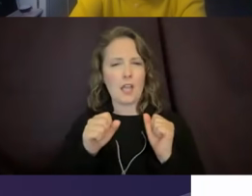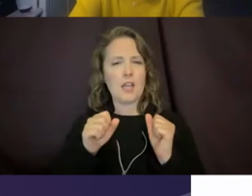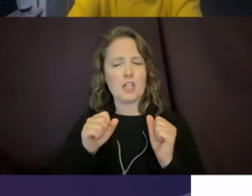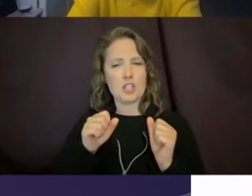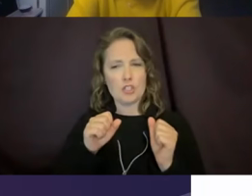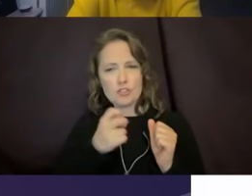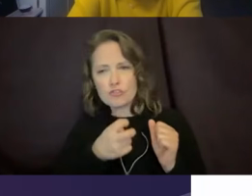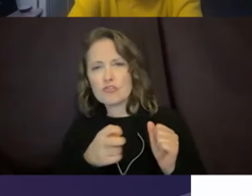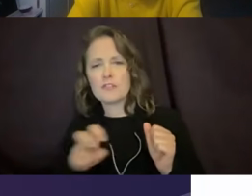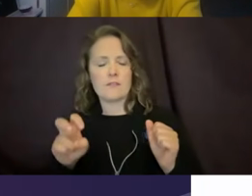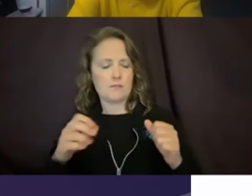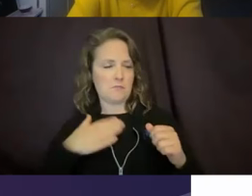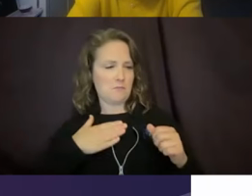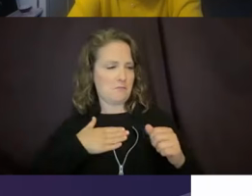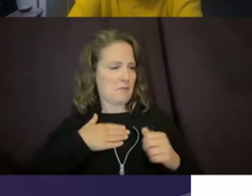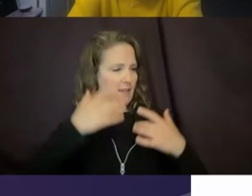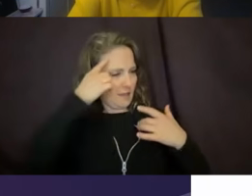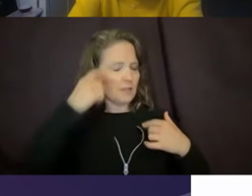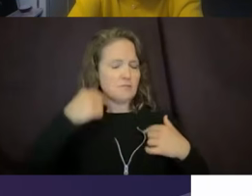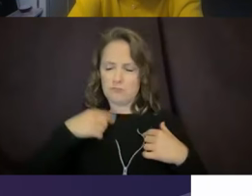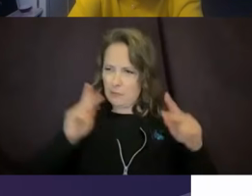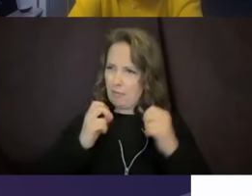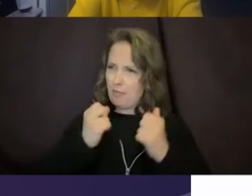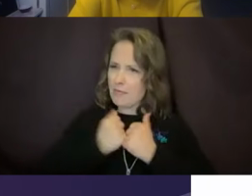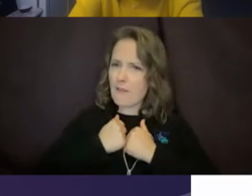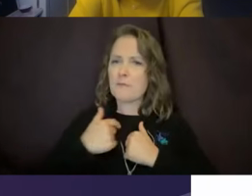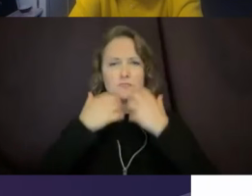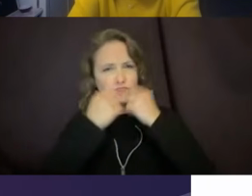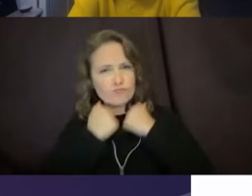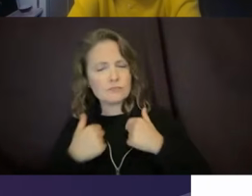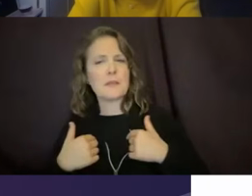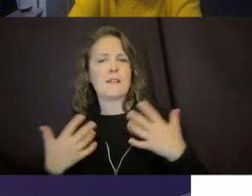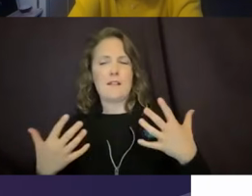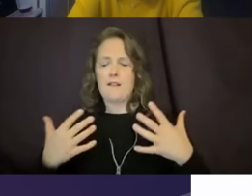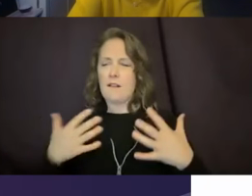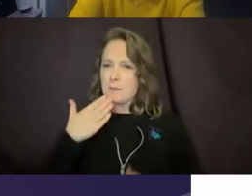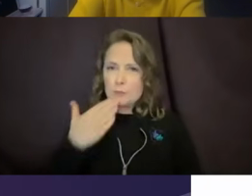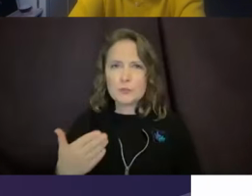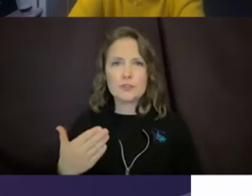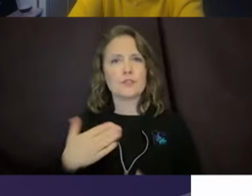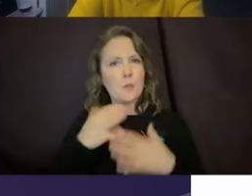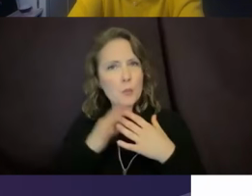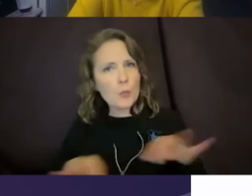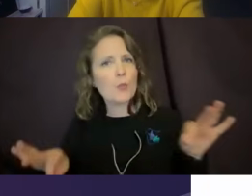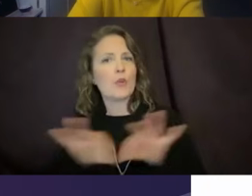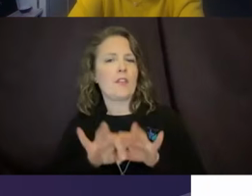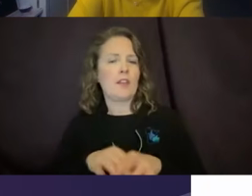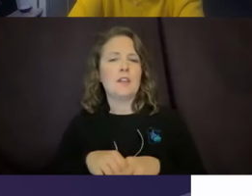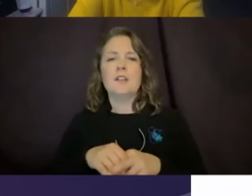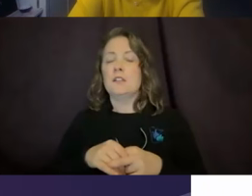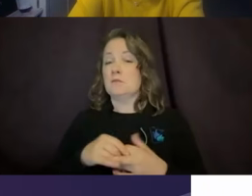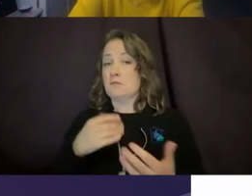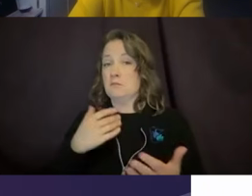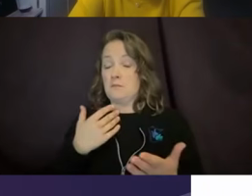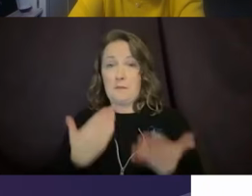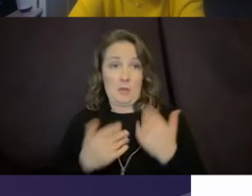are worthy, that they are lovable and they are loved, and that they're cherished and cared for, and things that might be contrary to what they've learned through